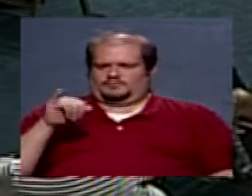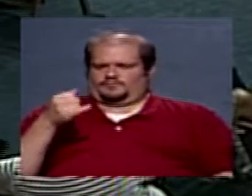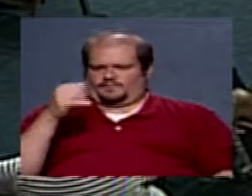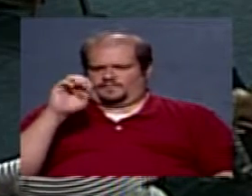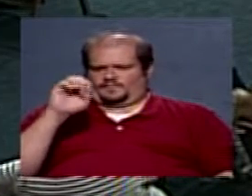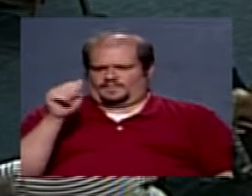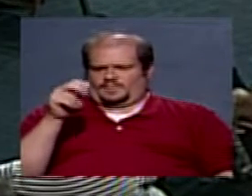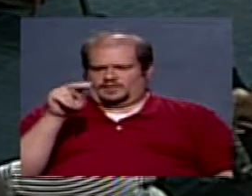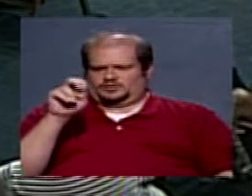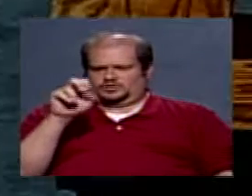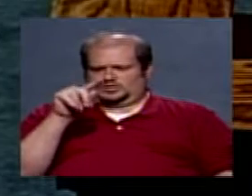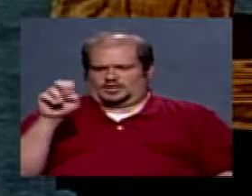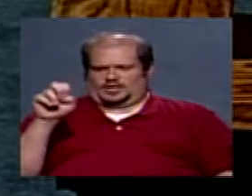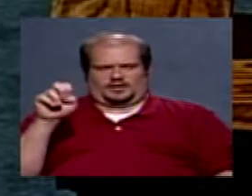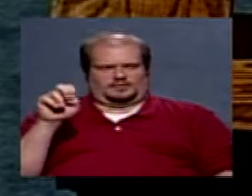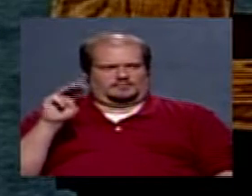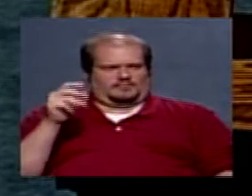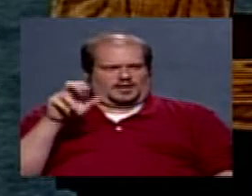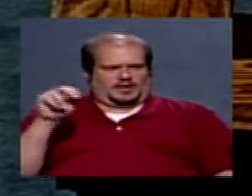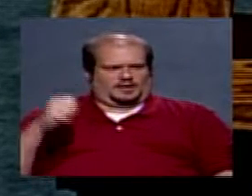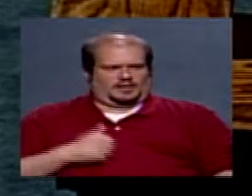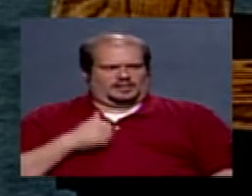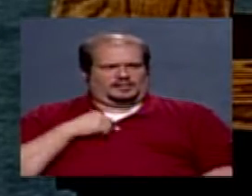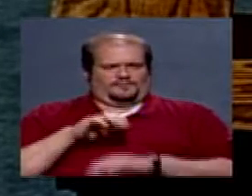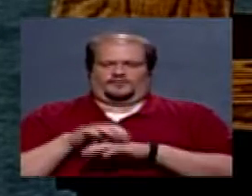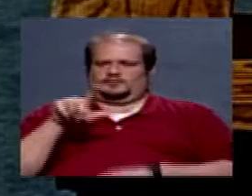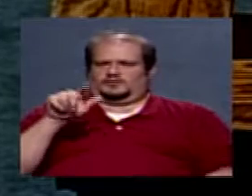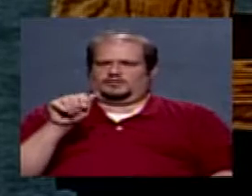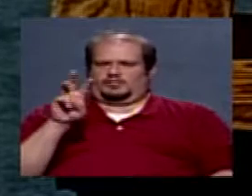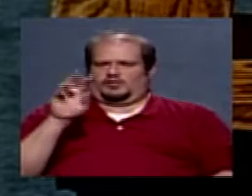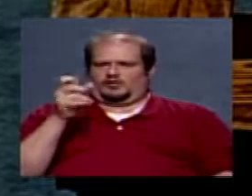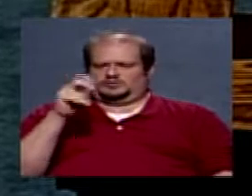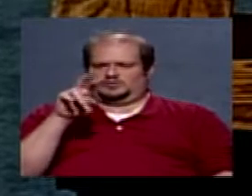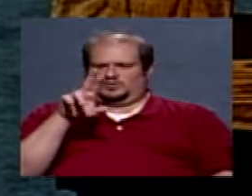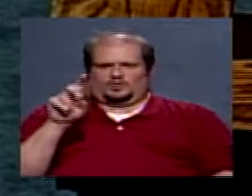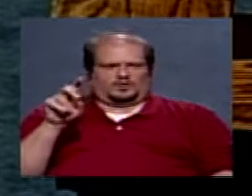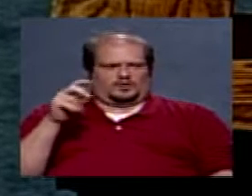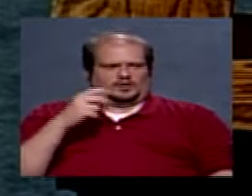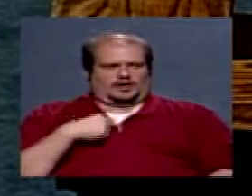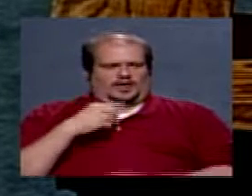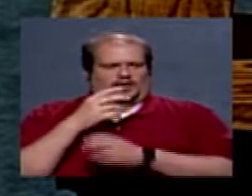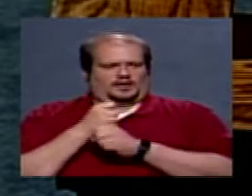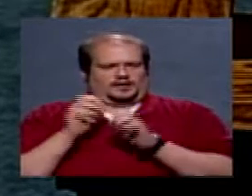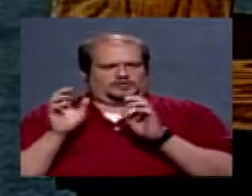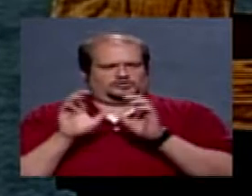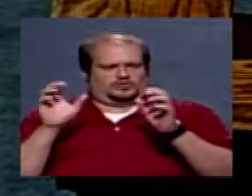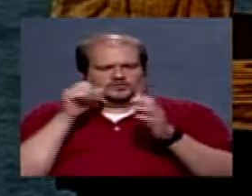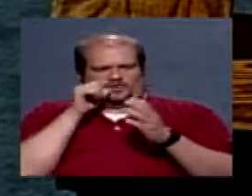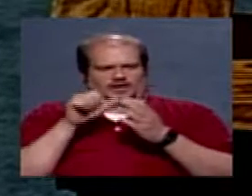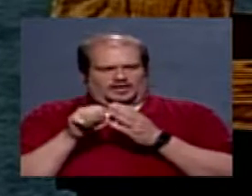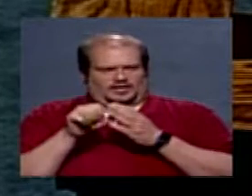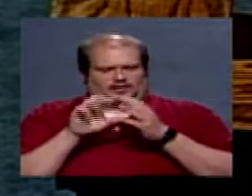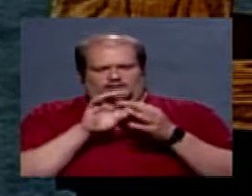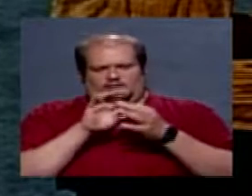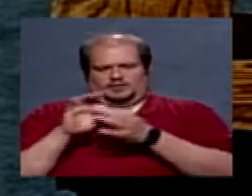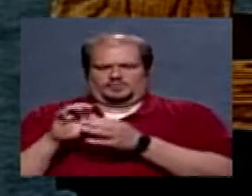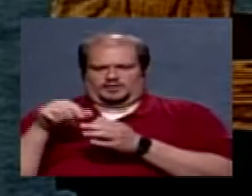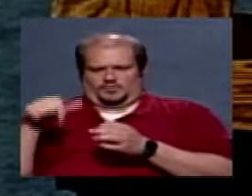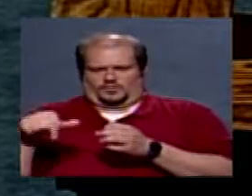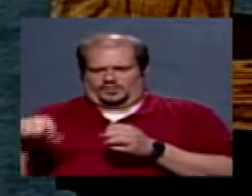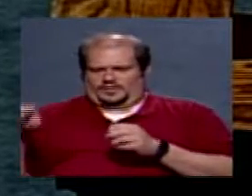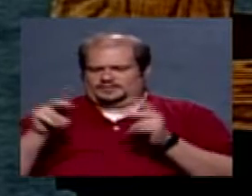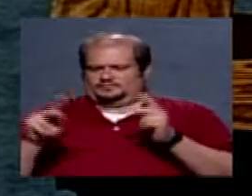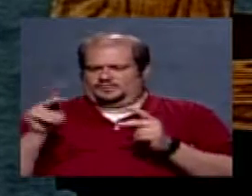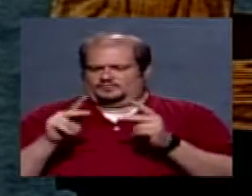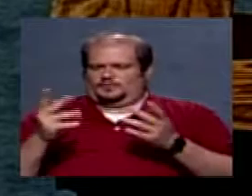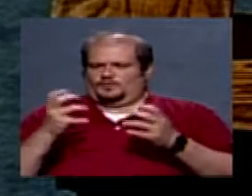Mann. I live on Lawson Road. I have received a certified letter pertaining to these people